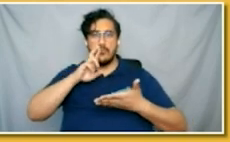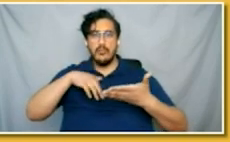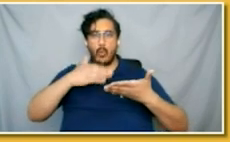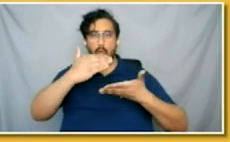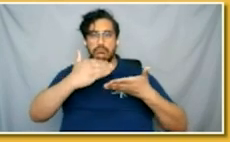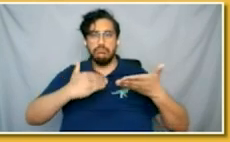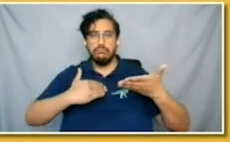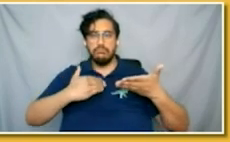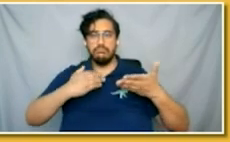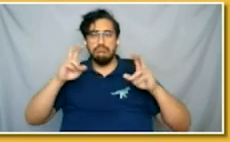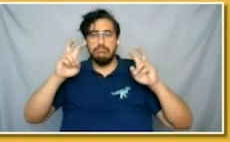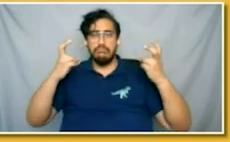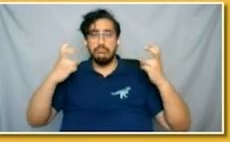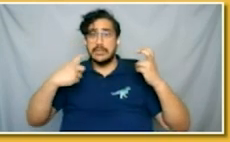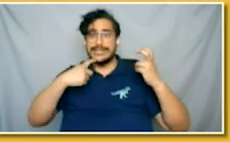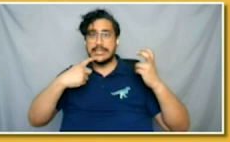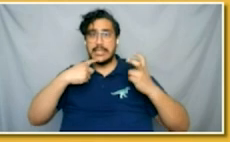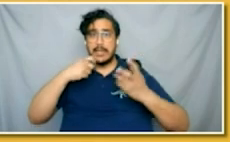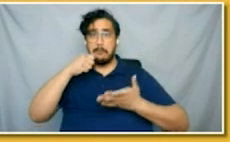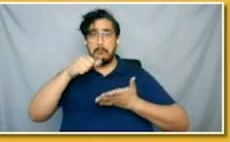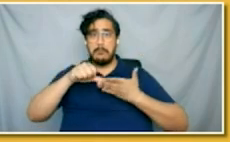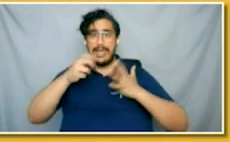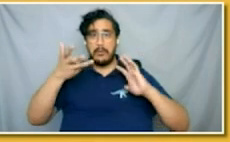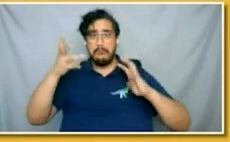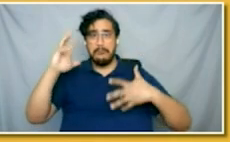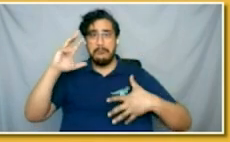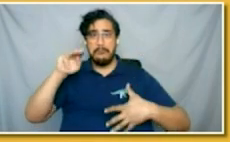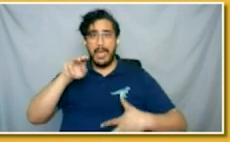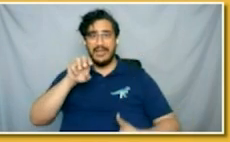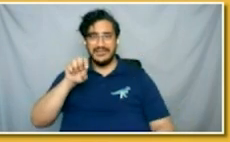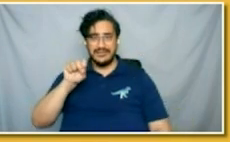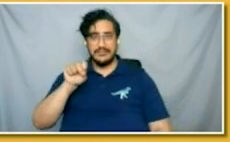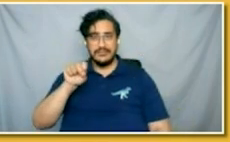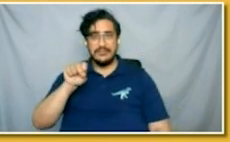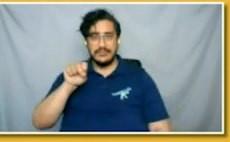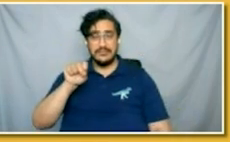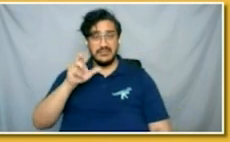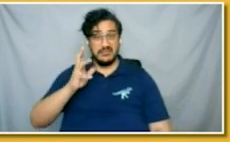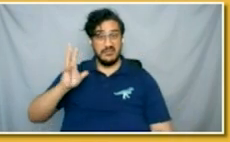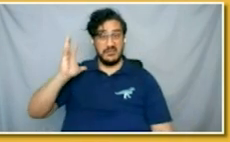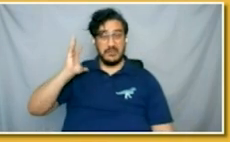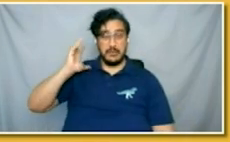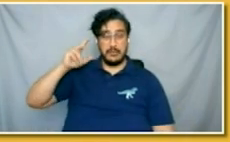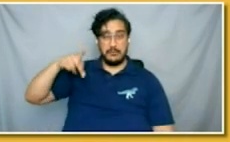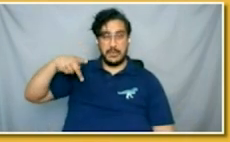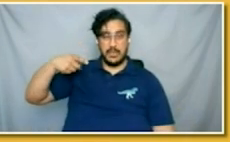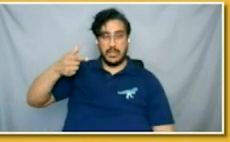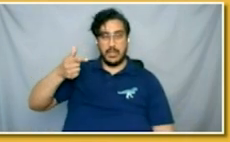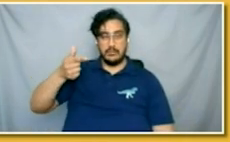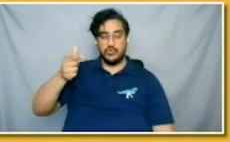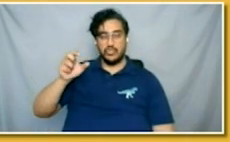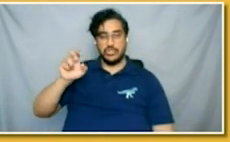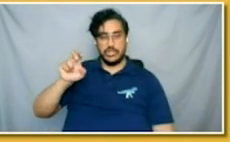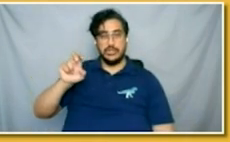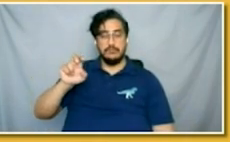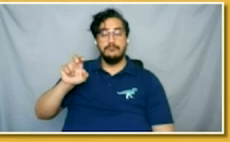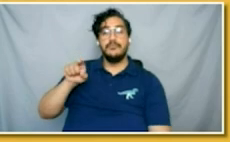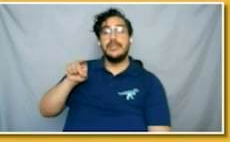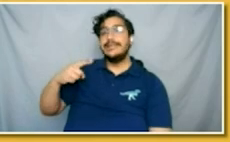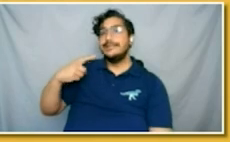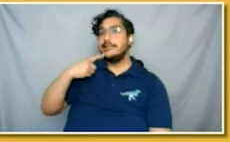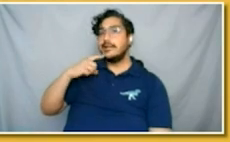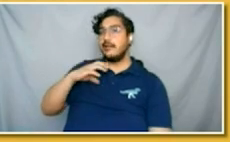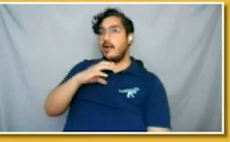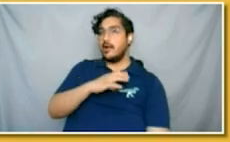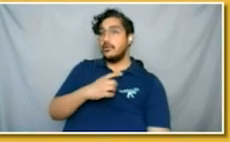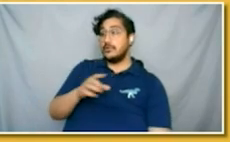The Mail Mess. And back then, PMG Lawrence O'Brien, he told Congress, your post office is in a race